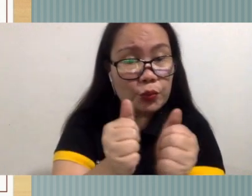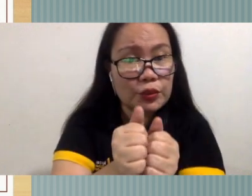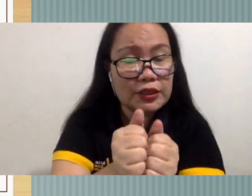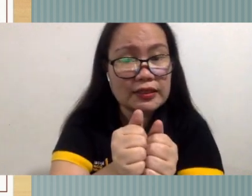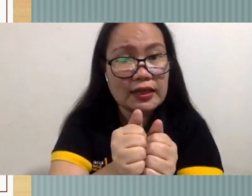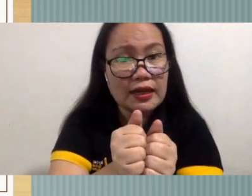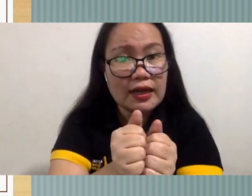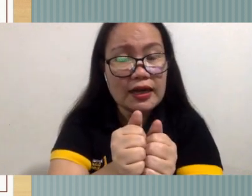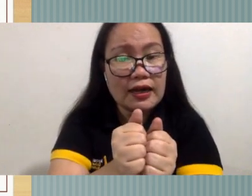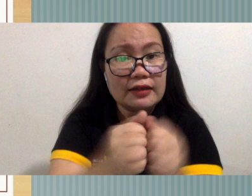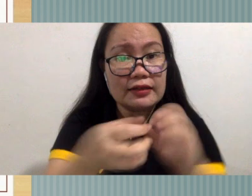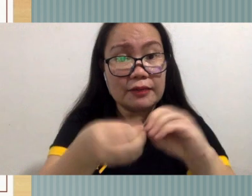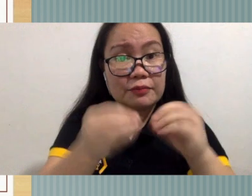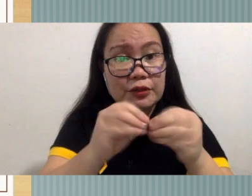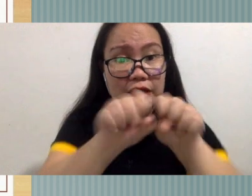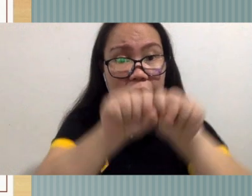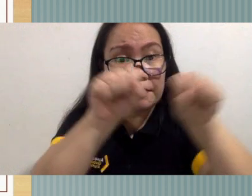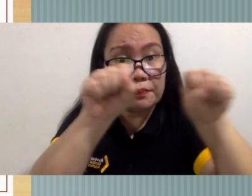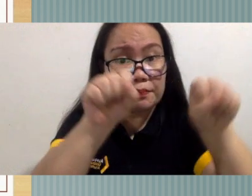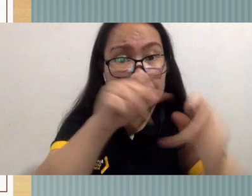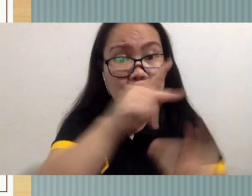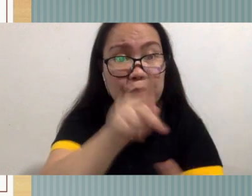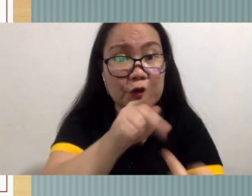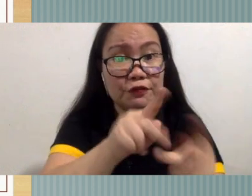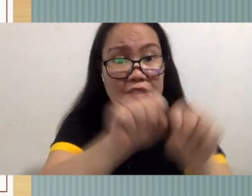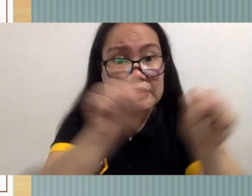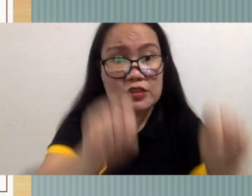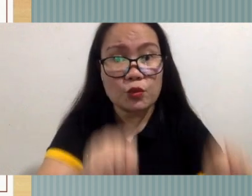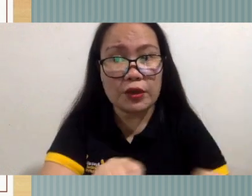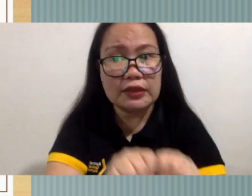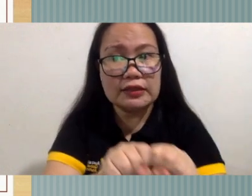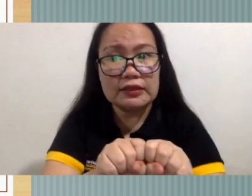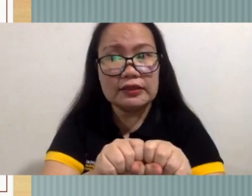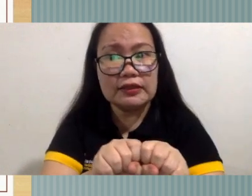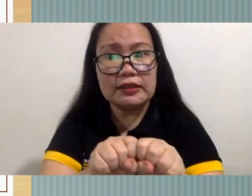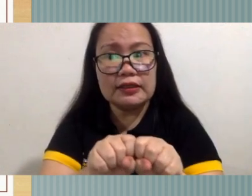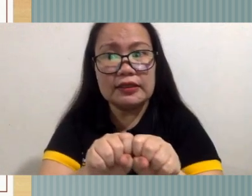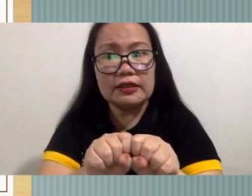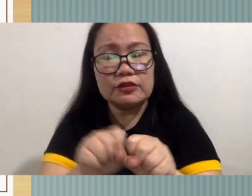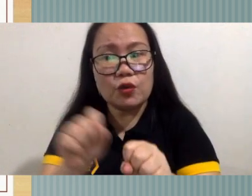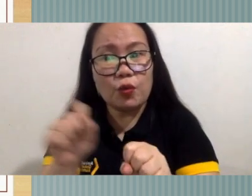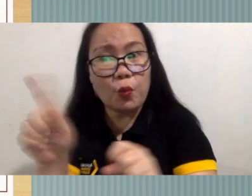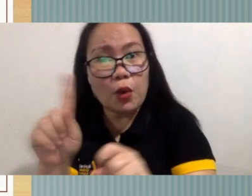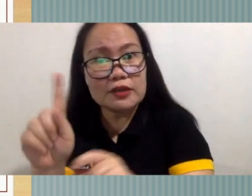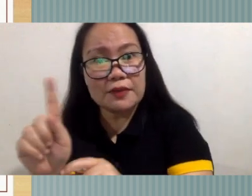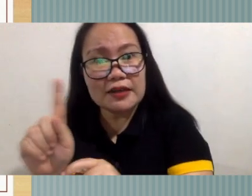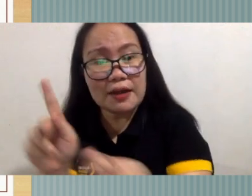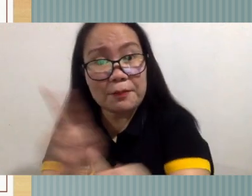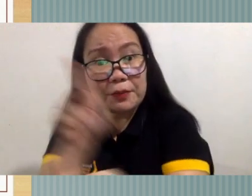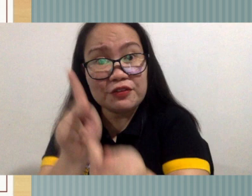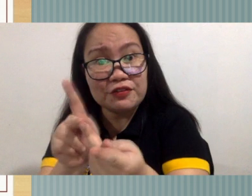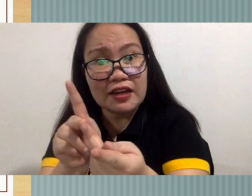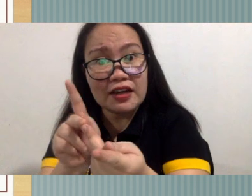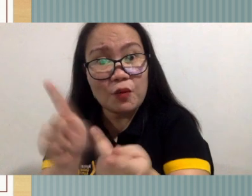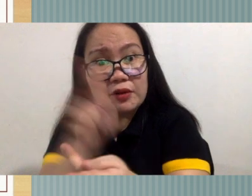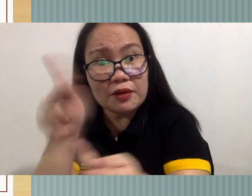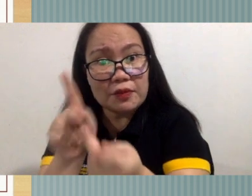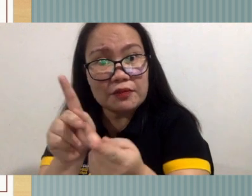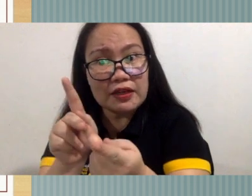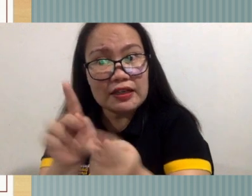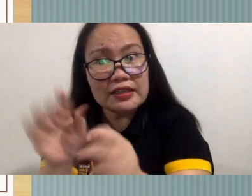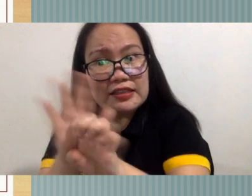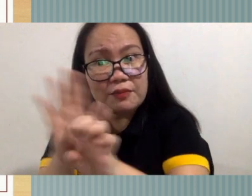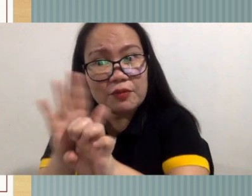merong number na perfect square. Okay? Kumuha ka ng factors ni 18 na